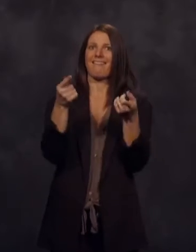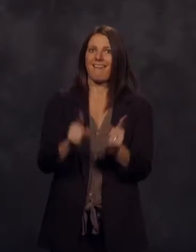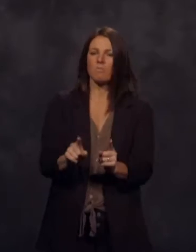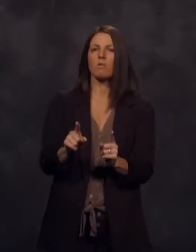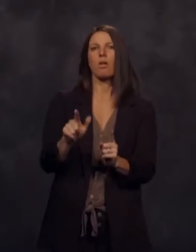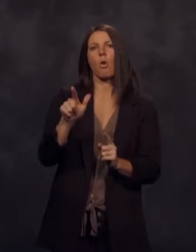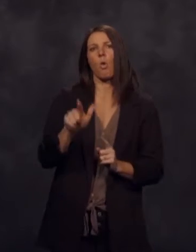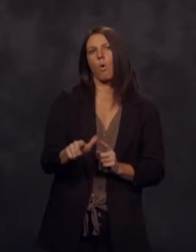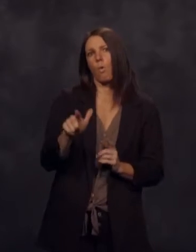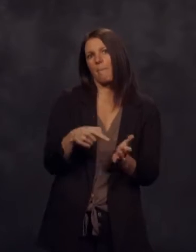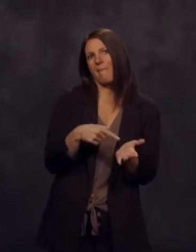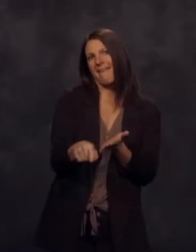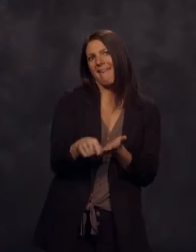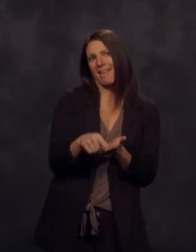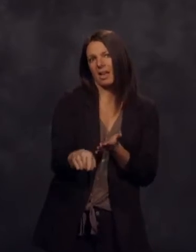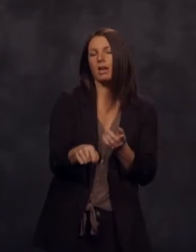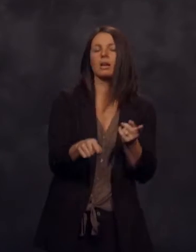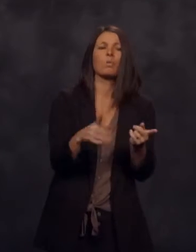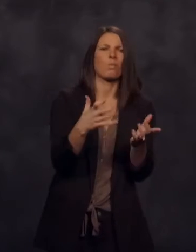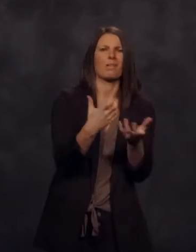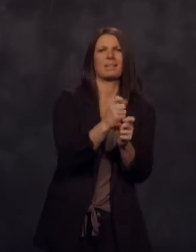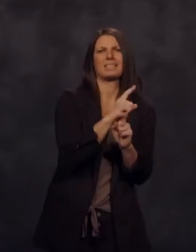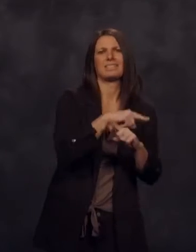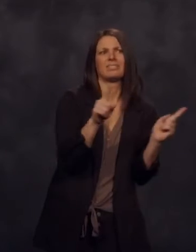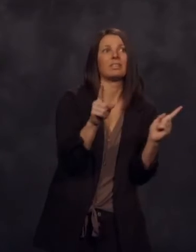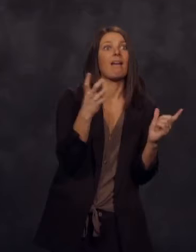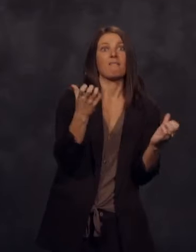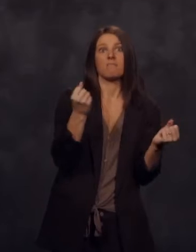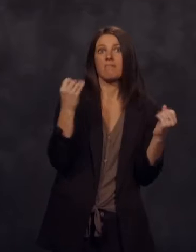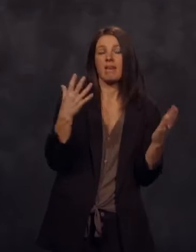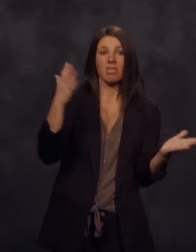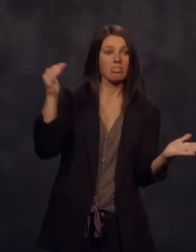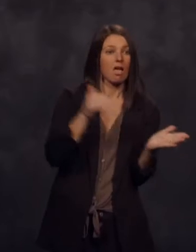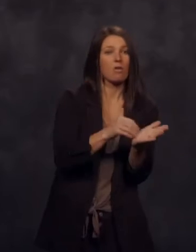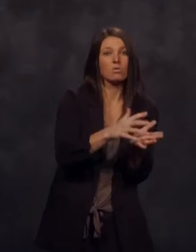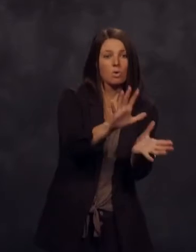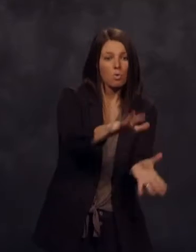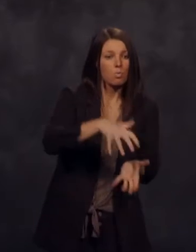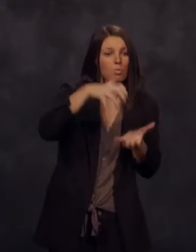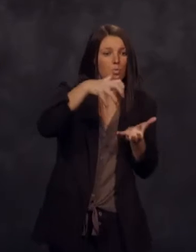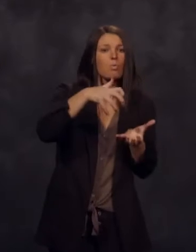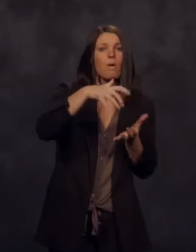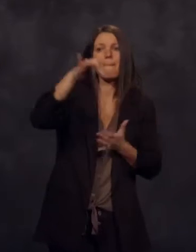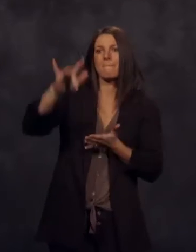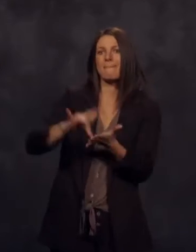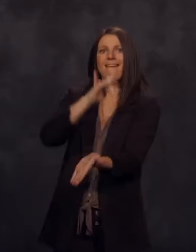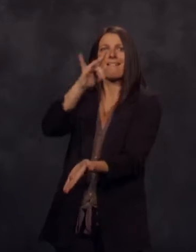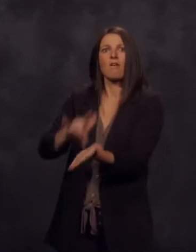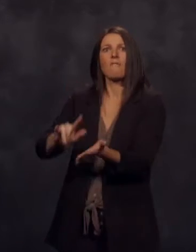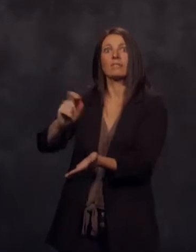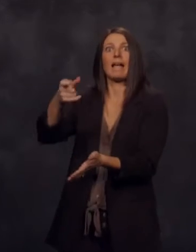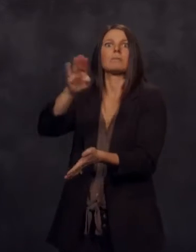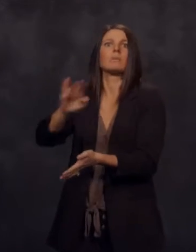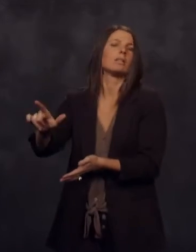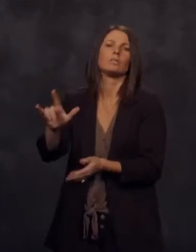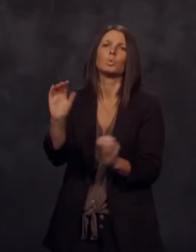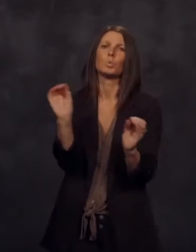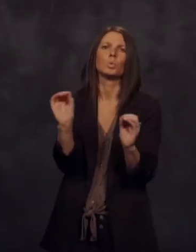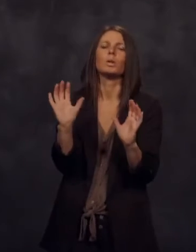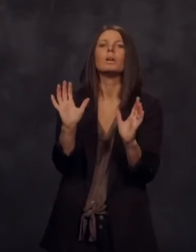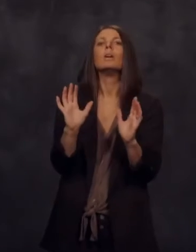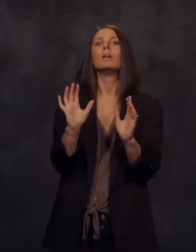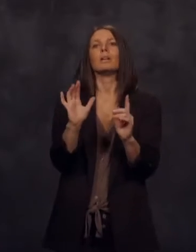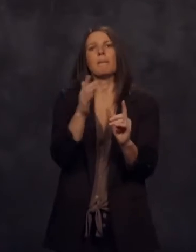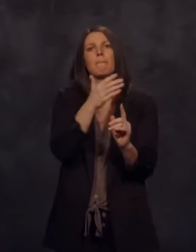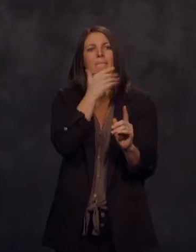fields because they want to make a difference. They don't have thousands of dollars lying around to pay a one-time tax bill. So it's wrong to take what should